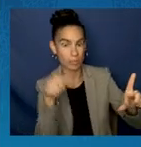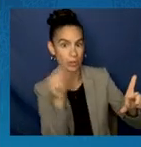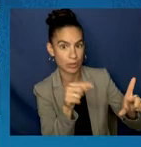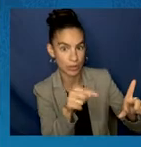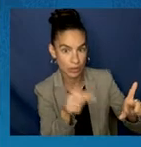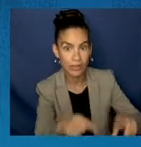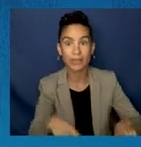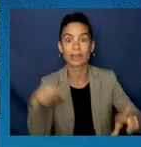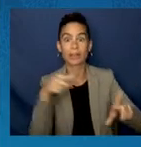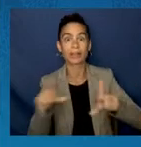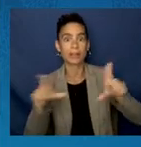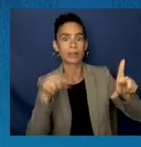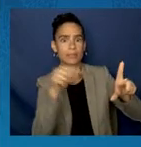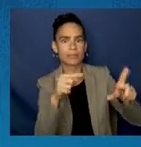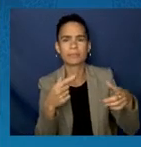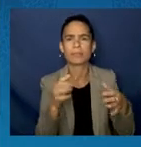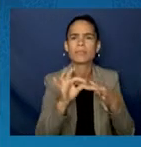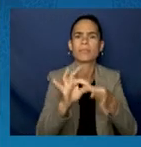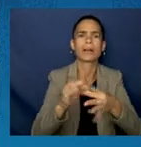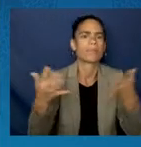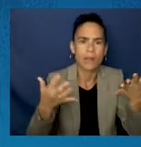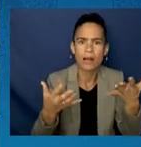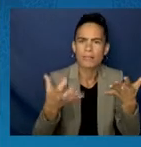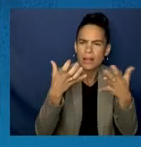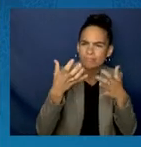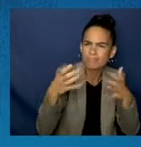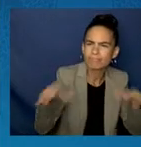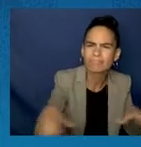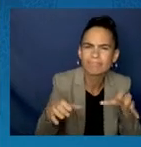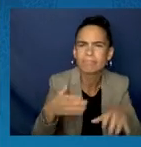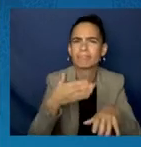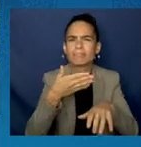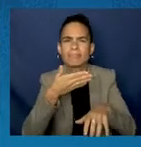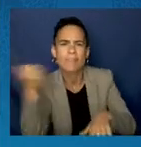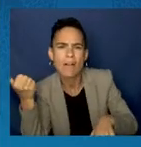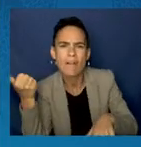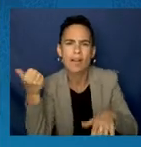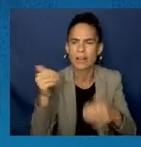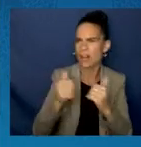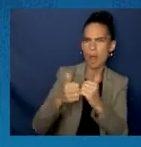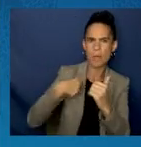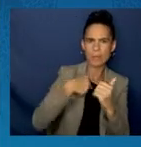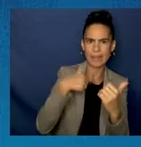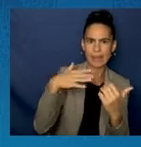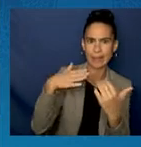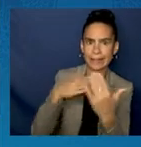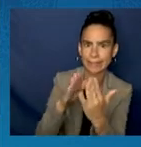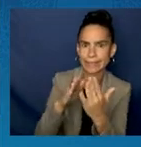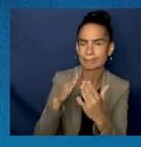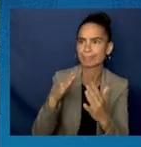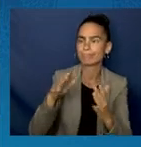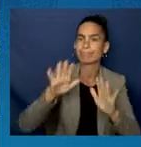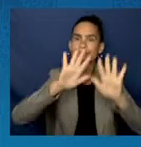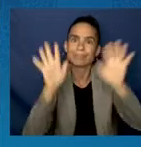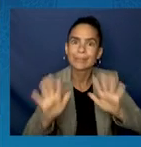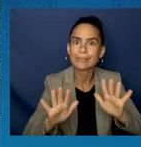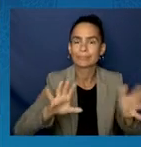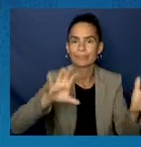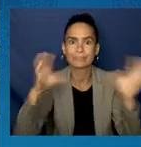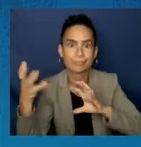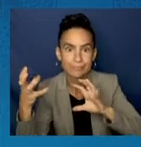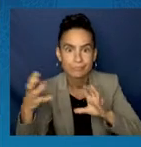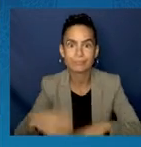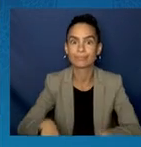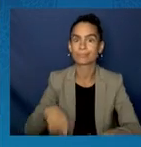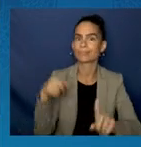in combating the climate crisis. It's about creating better jobs. It's about doing the work of helping